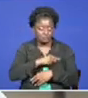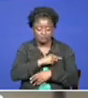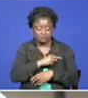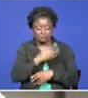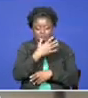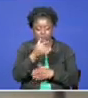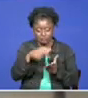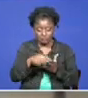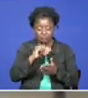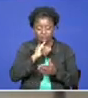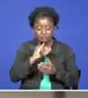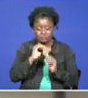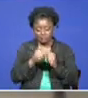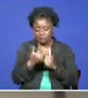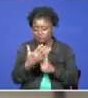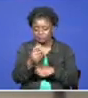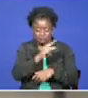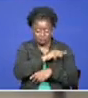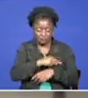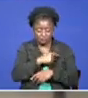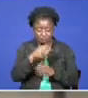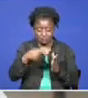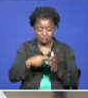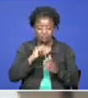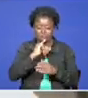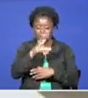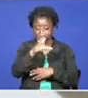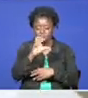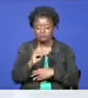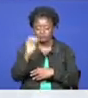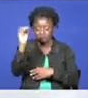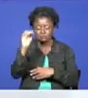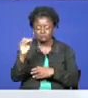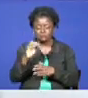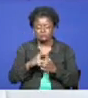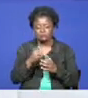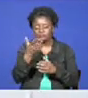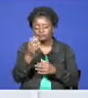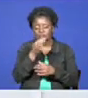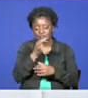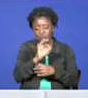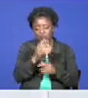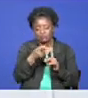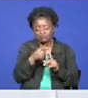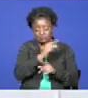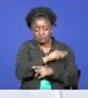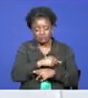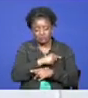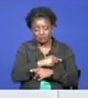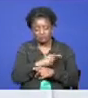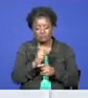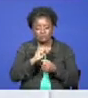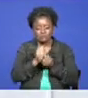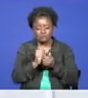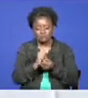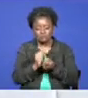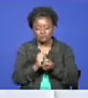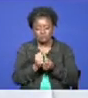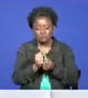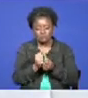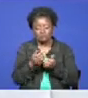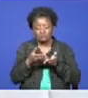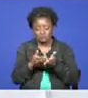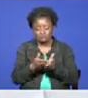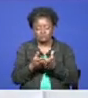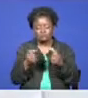is 50% of their points to qualify. Now, obviously, the sport of sailing has grown over the past few years, especially among young